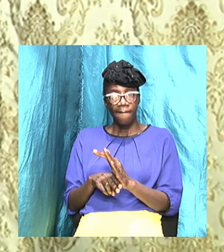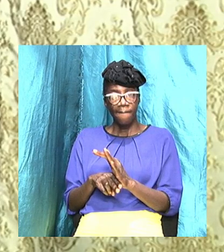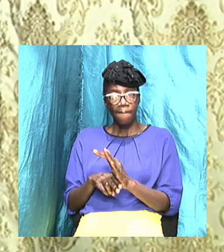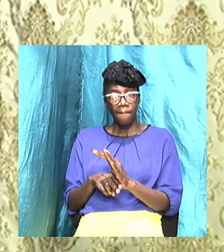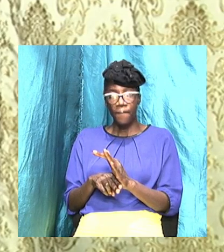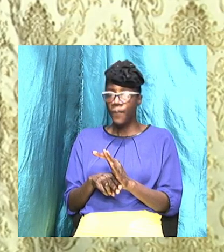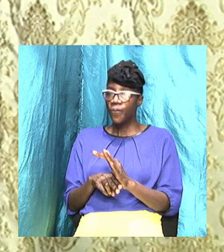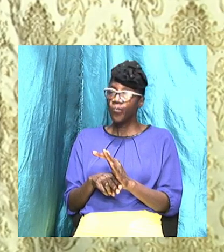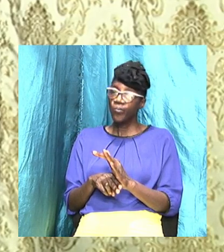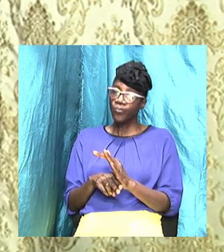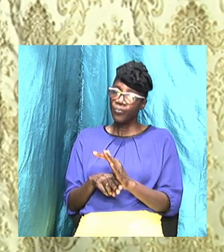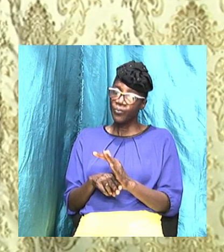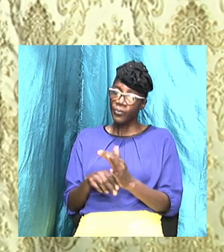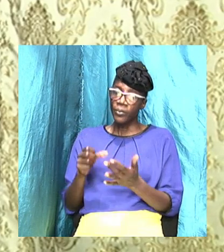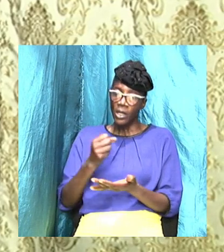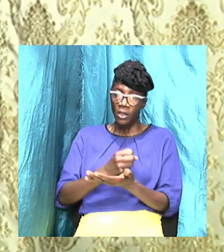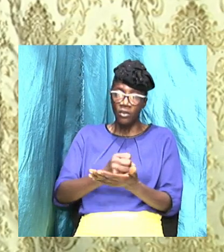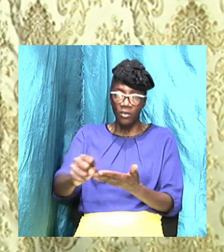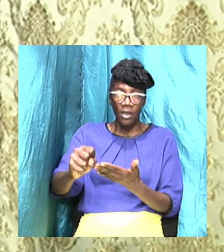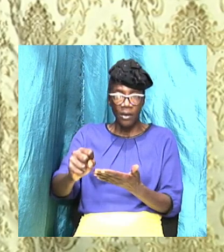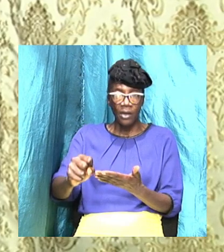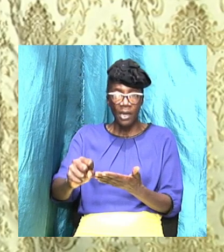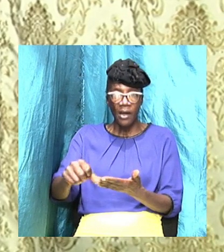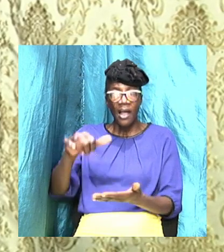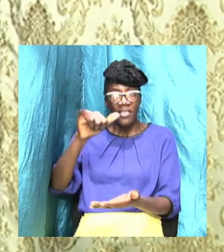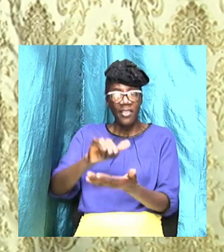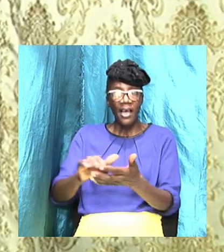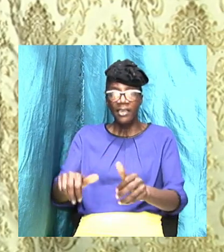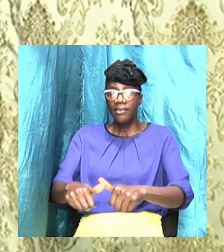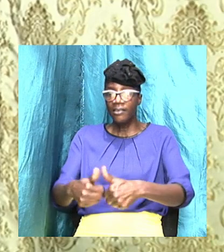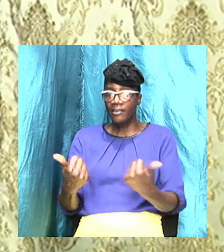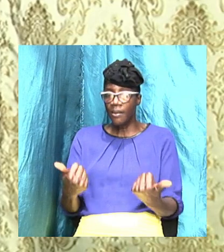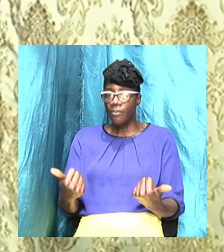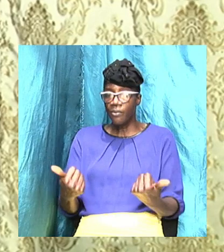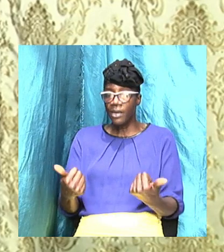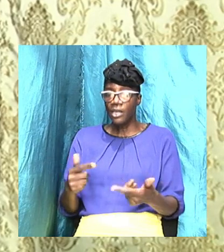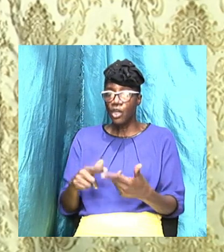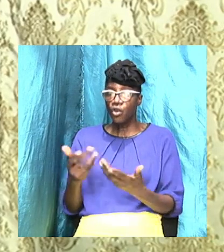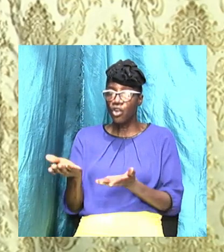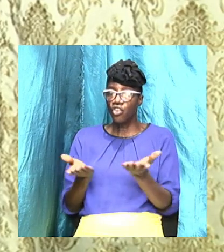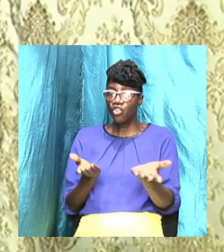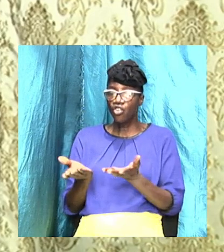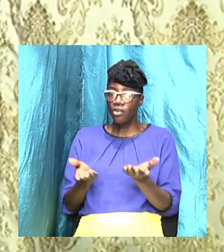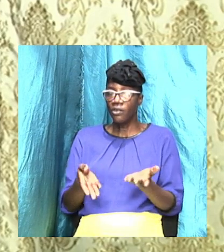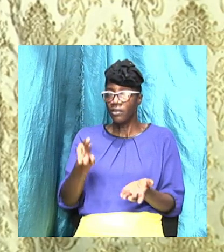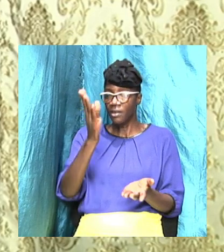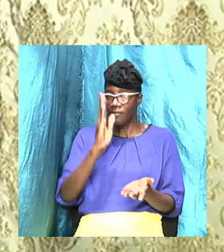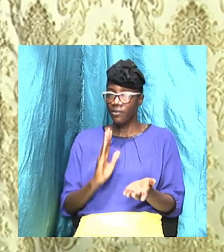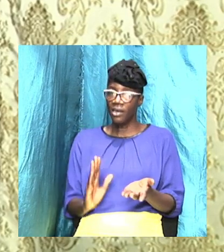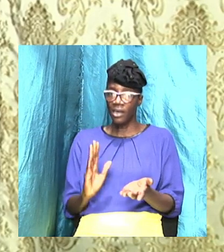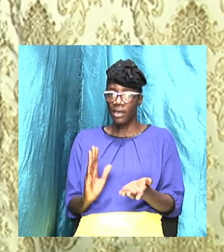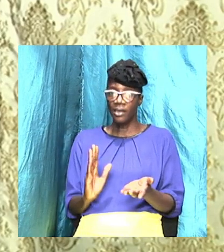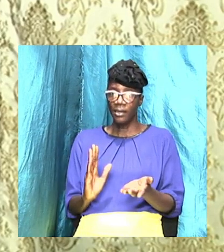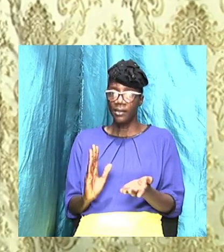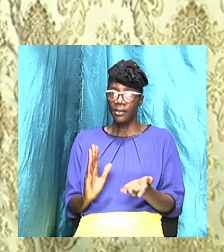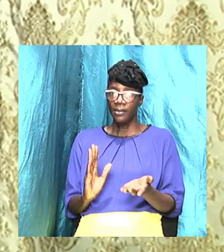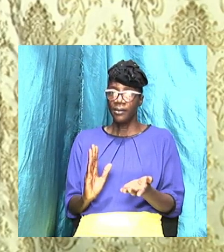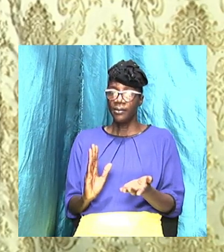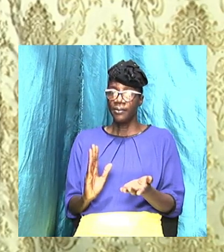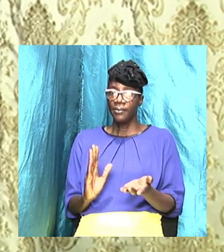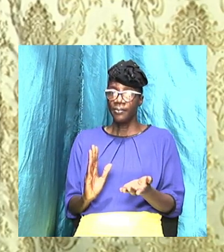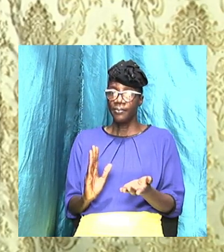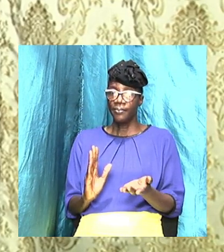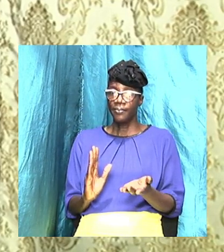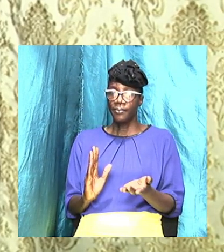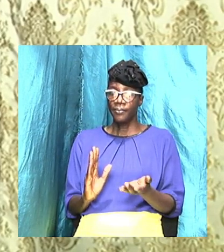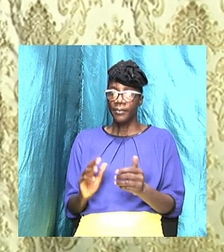or that which is separated to the service of God. And I like us to work with, you know, this